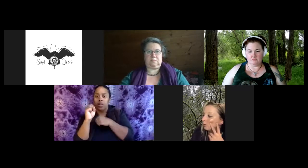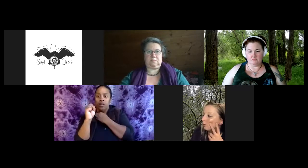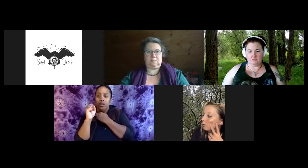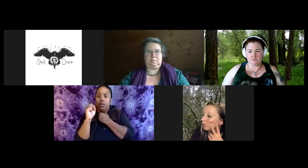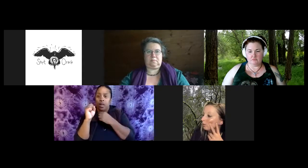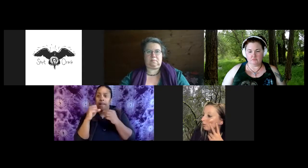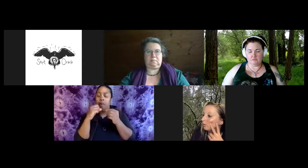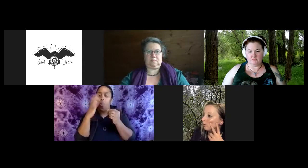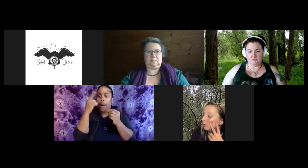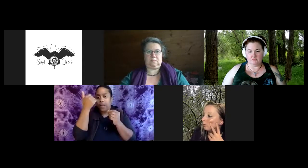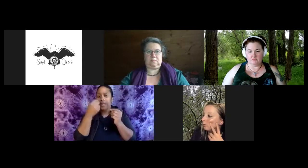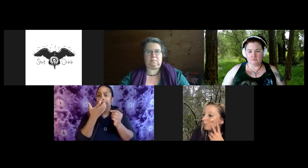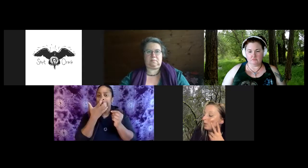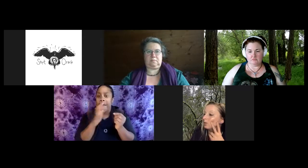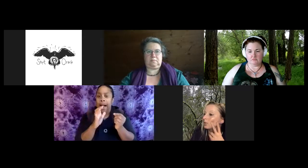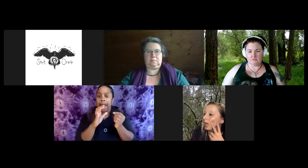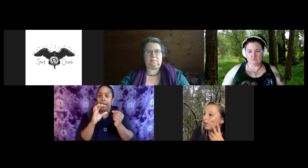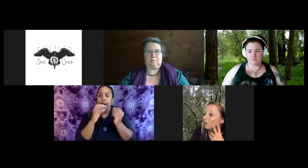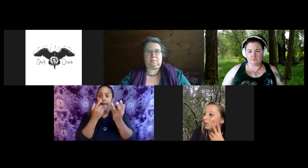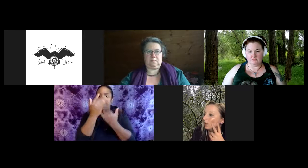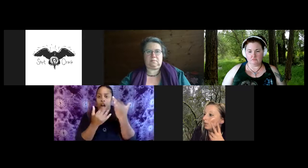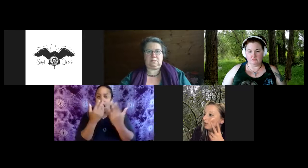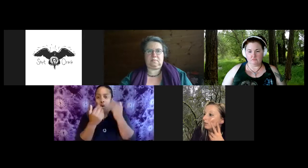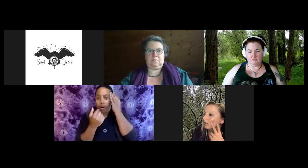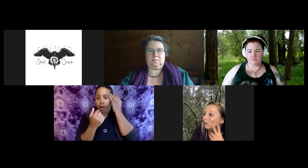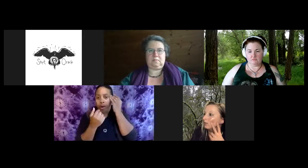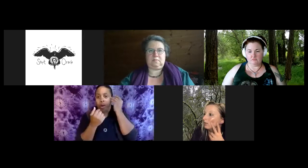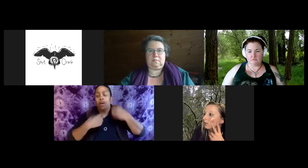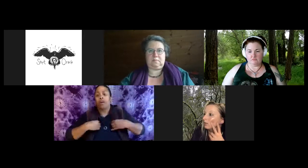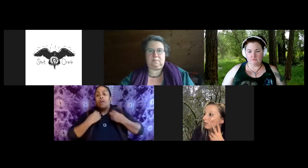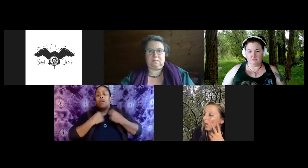So when we look at the